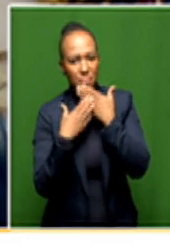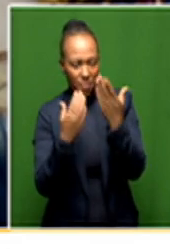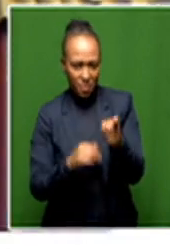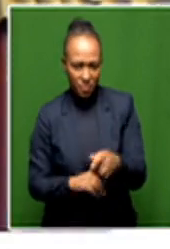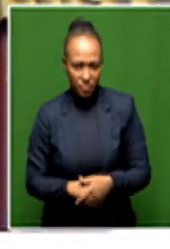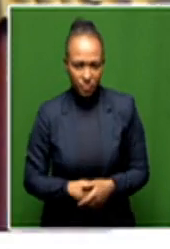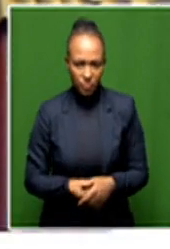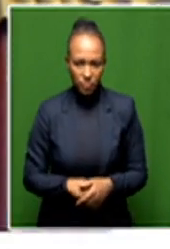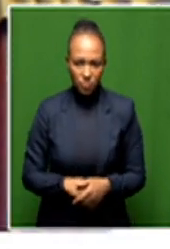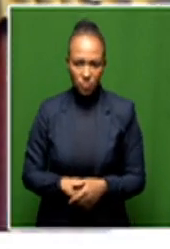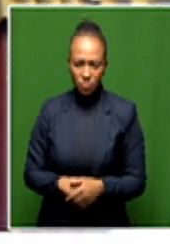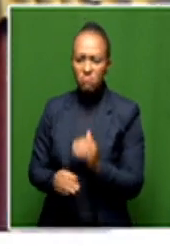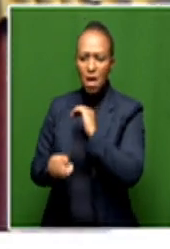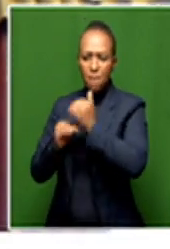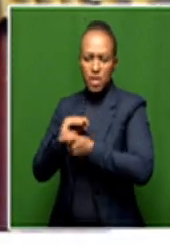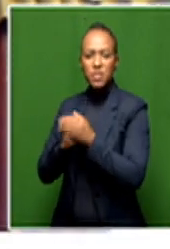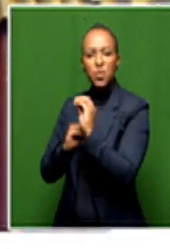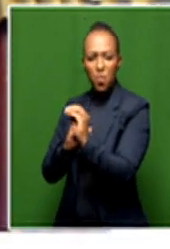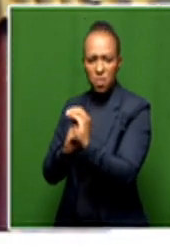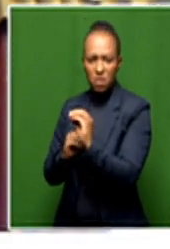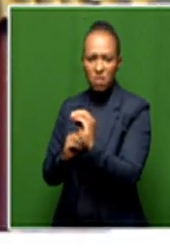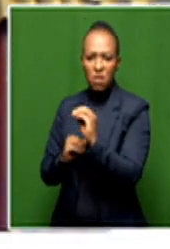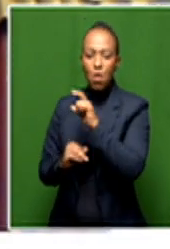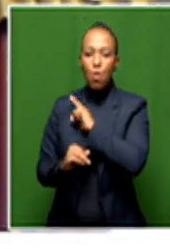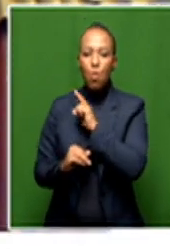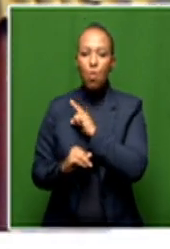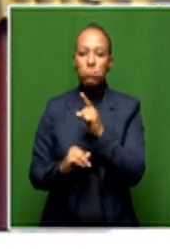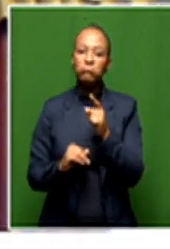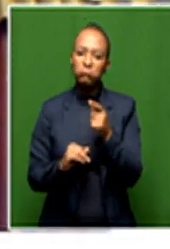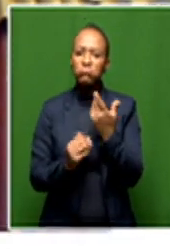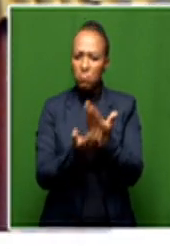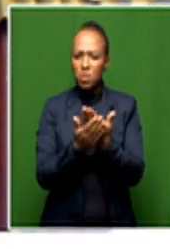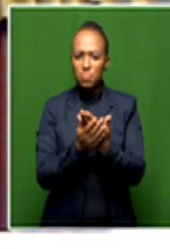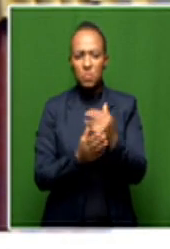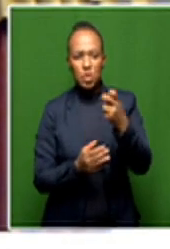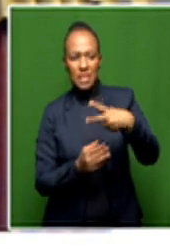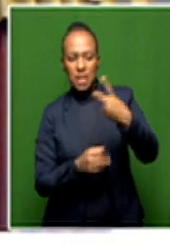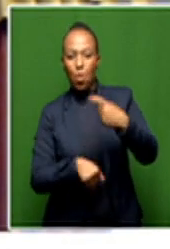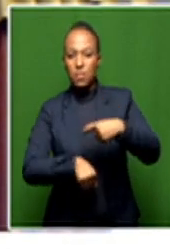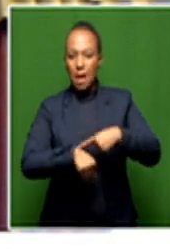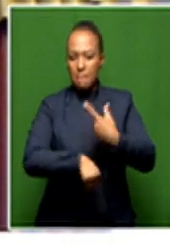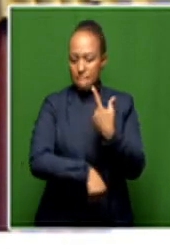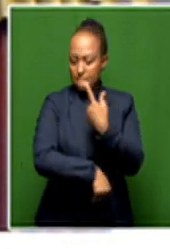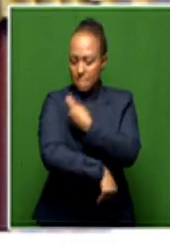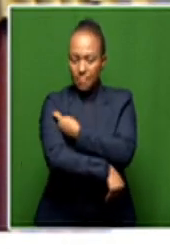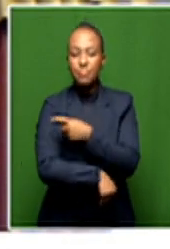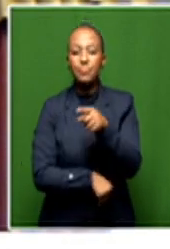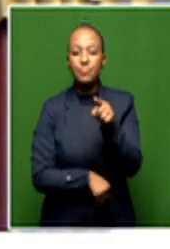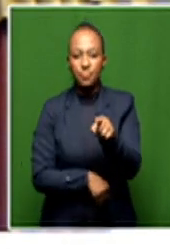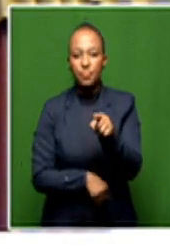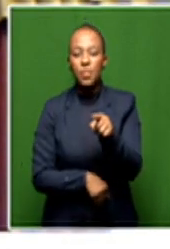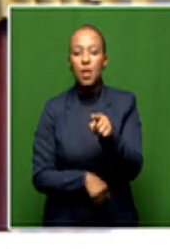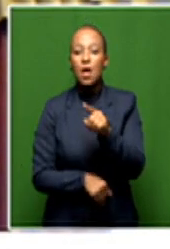Well, you will have a bit of a protection. It would be much more feasible to get the second dosage, as that is how